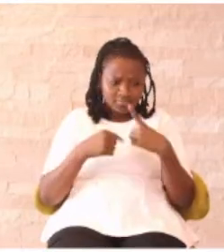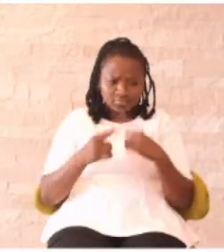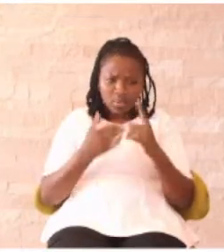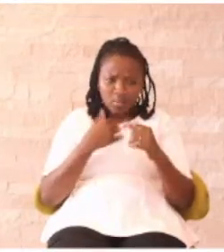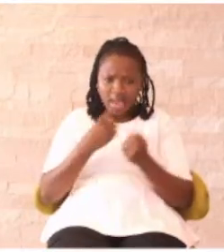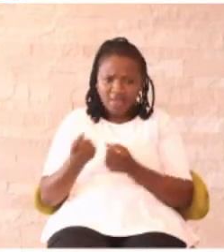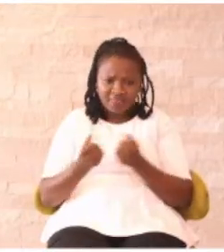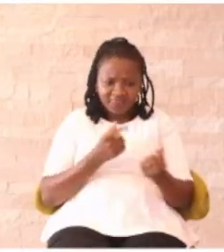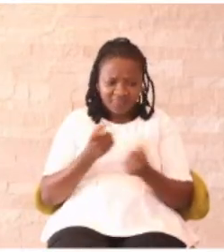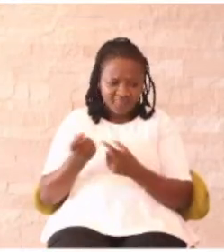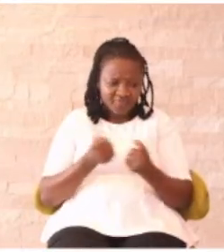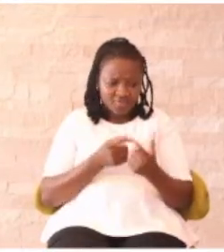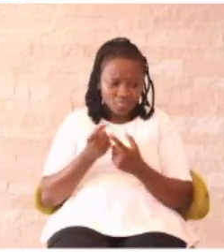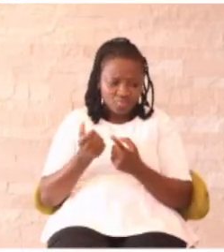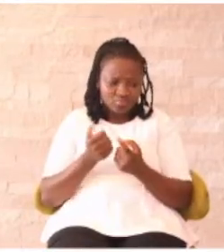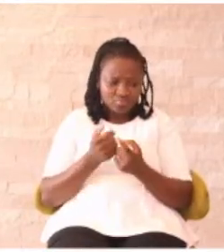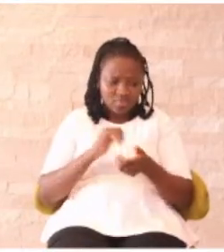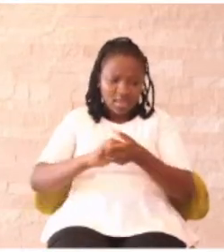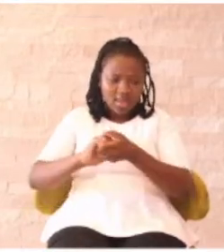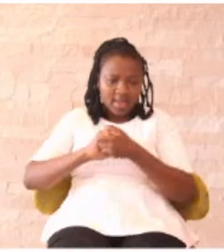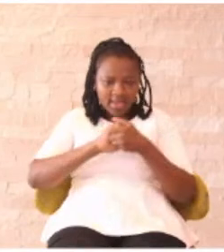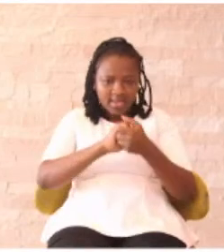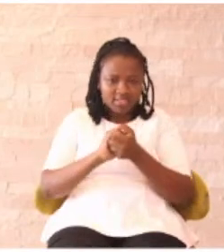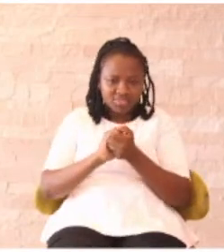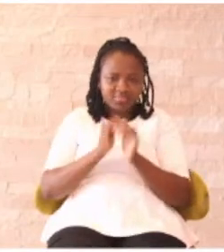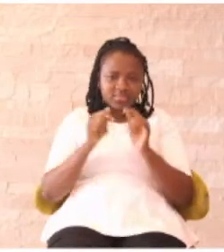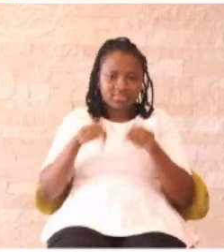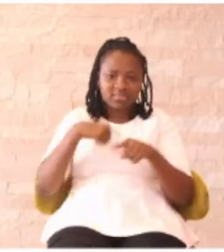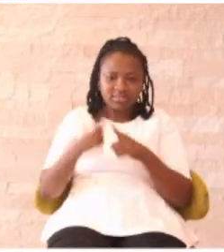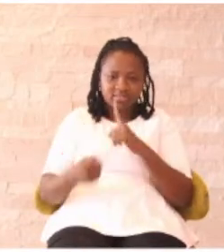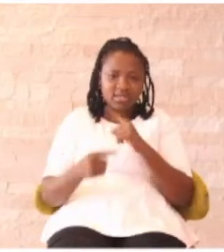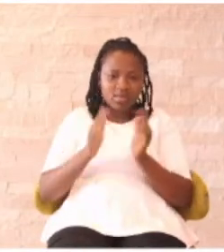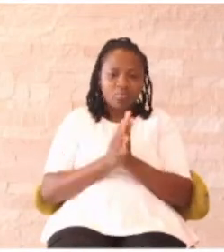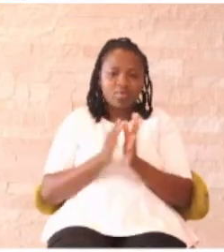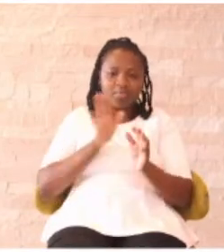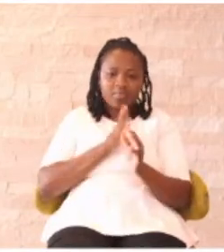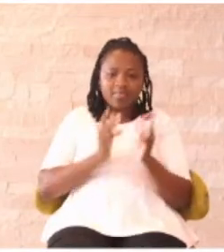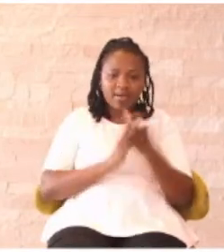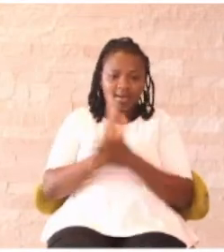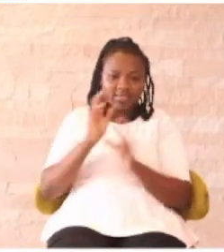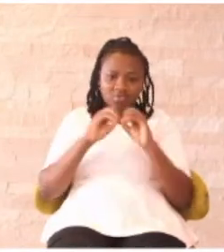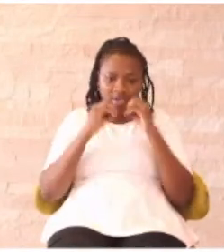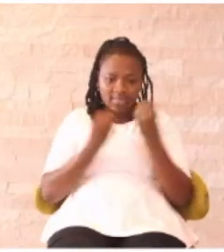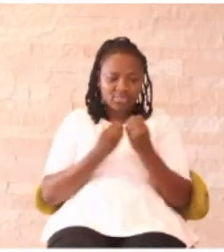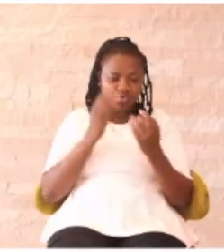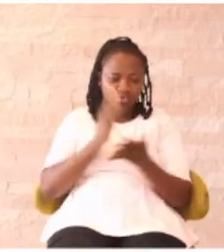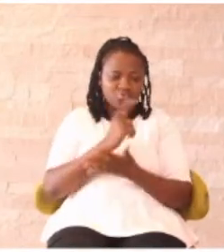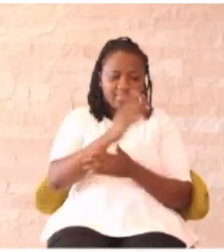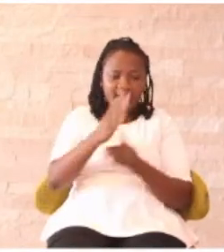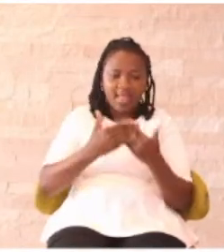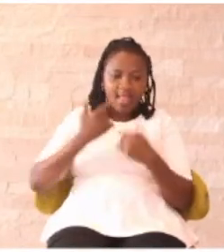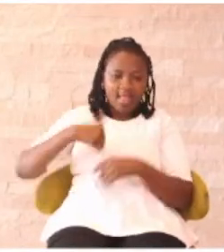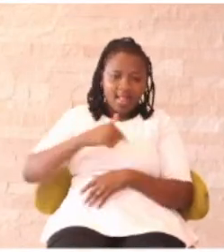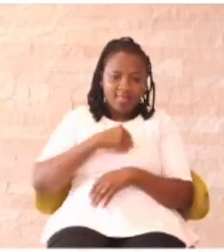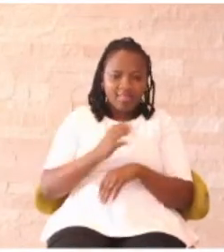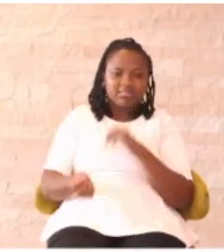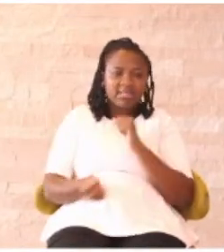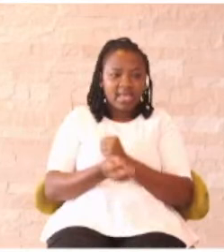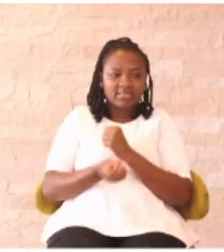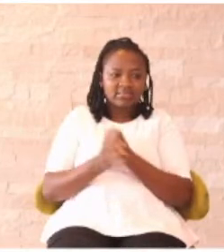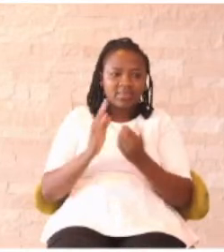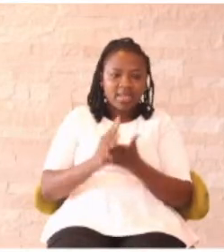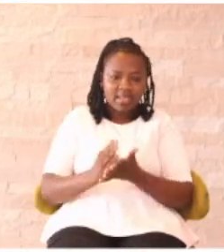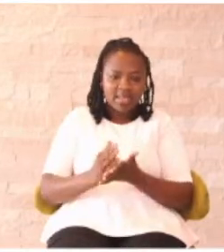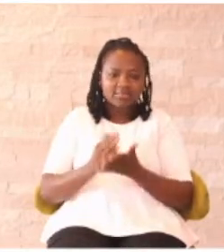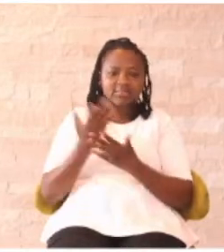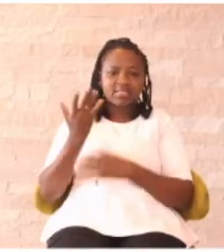of engagements for this year with our women rights organizations, and they do help us highlight some of